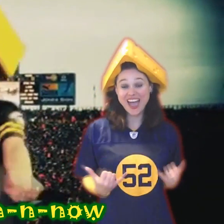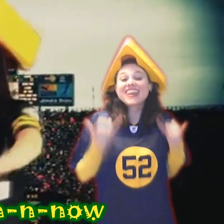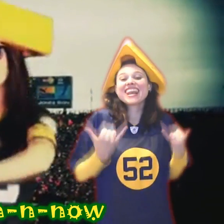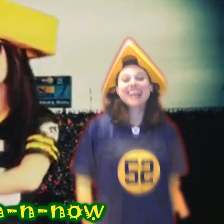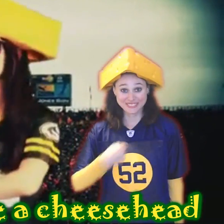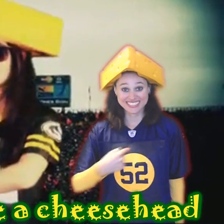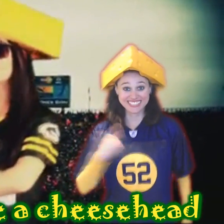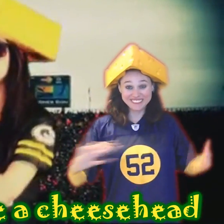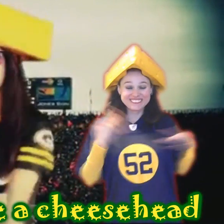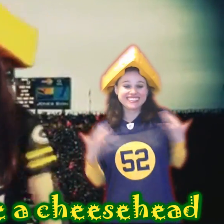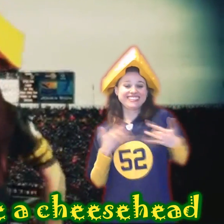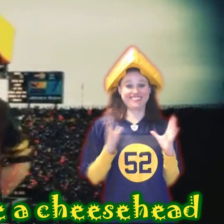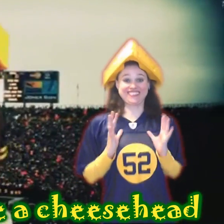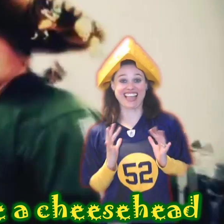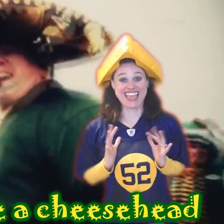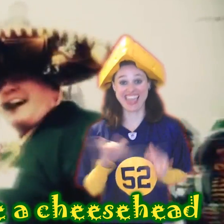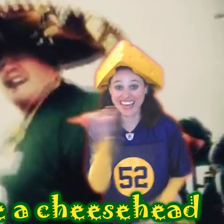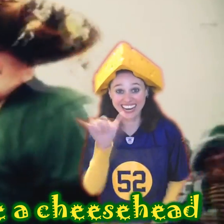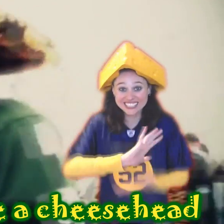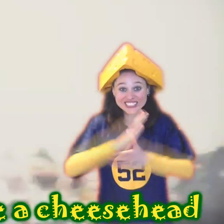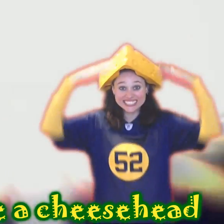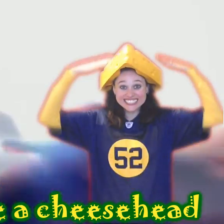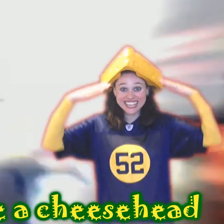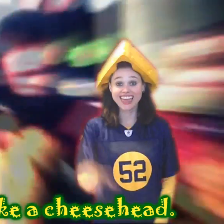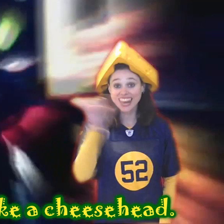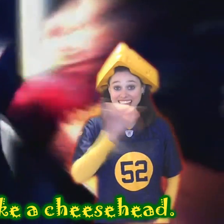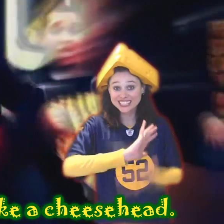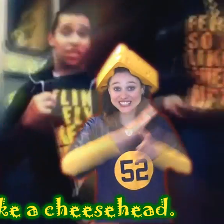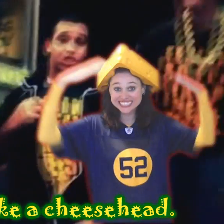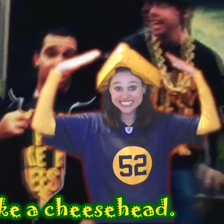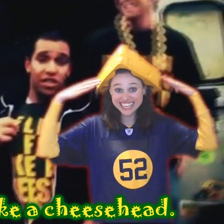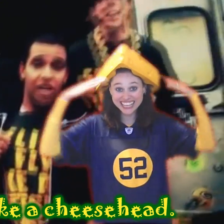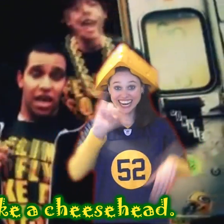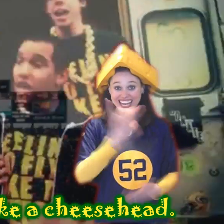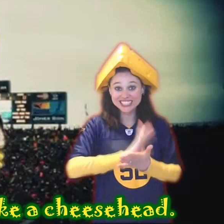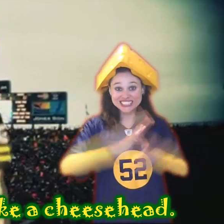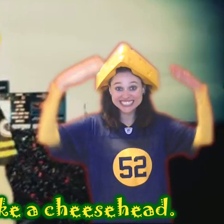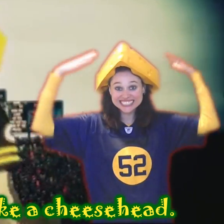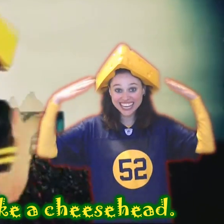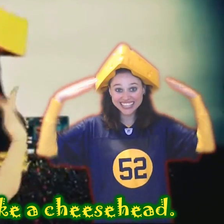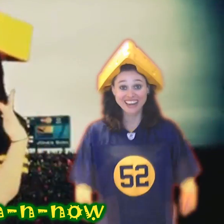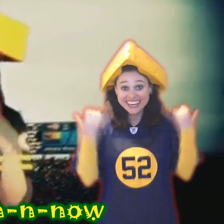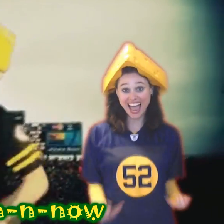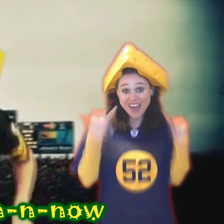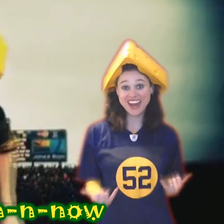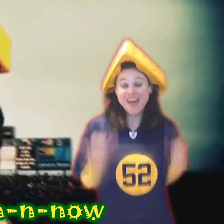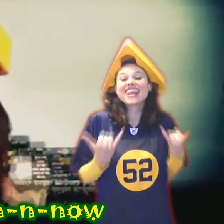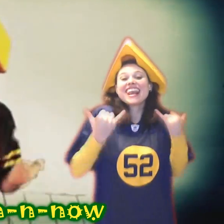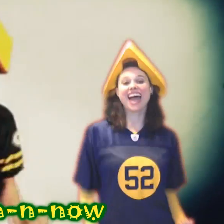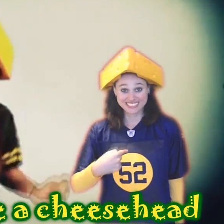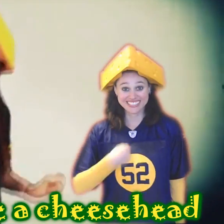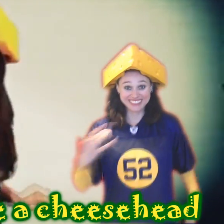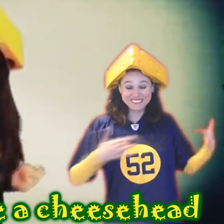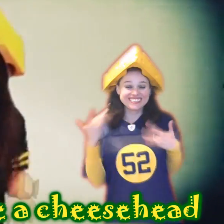Nah, nah, nah, nah, now I'm feeling so fly. Like a cheesehead, like a cheesehead, like a cheesehead. Nah,